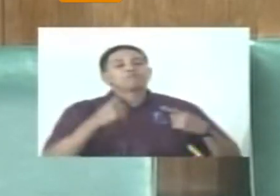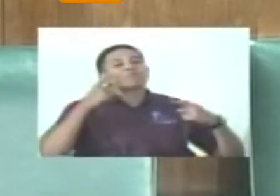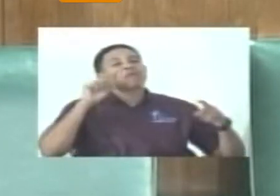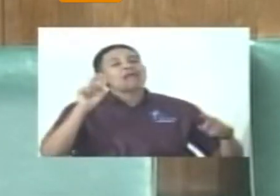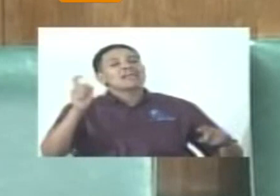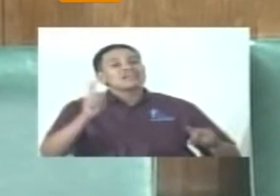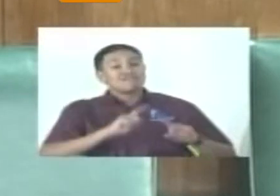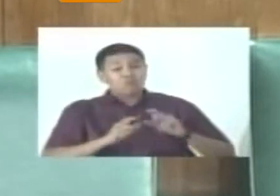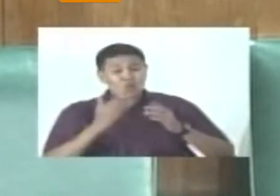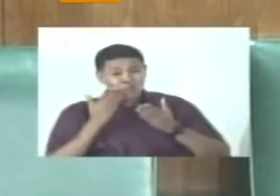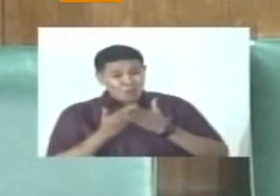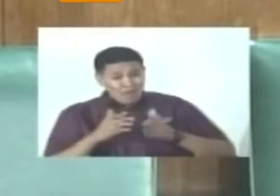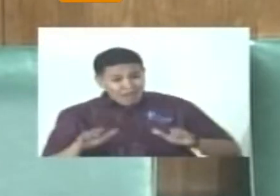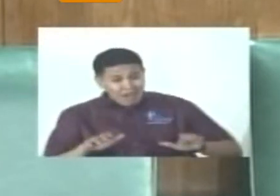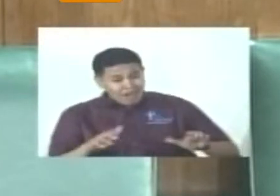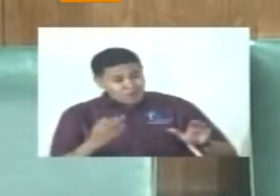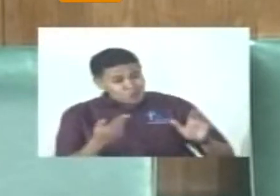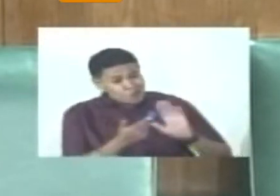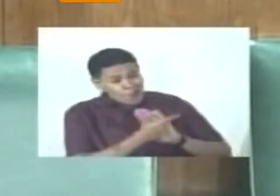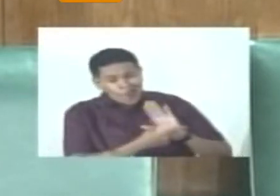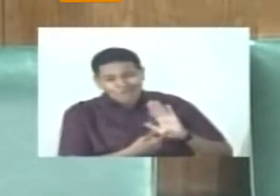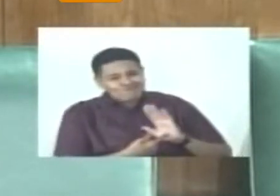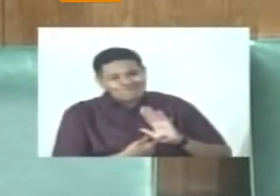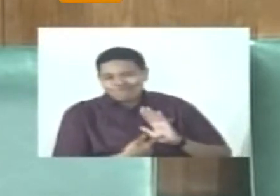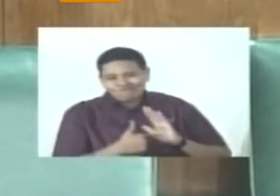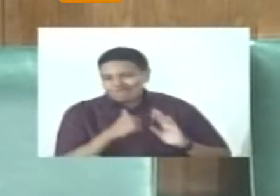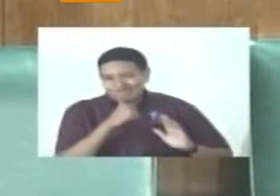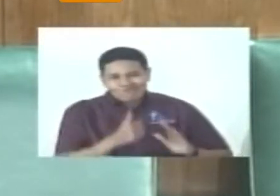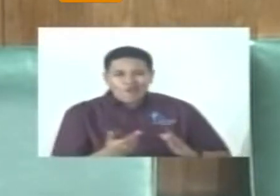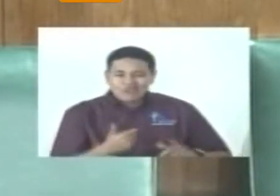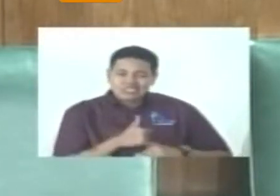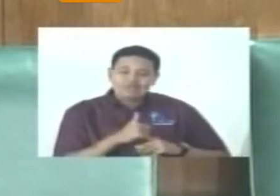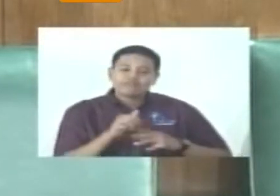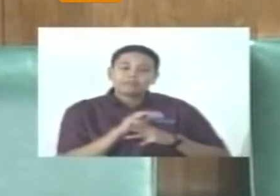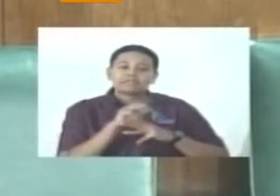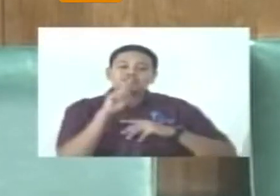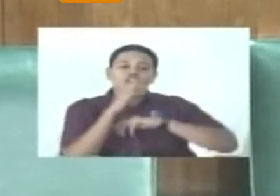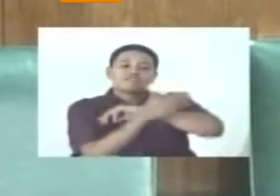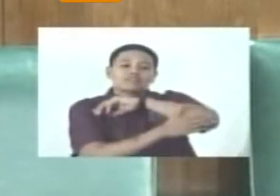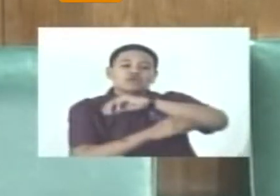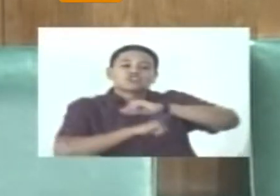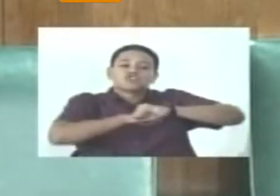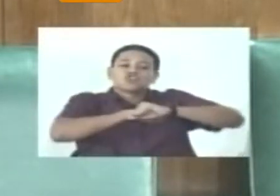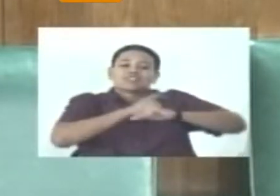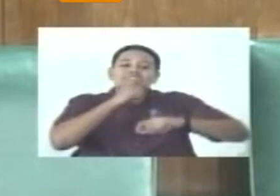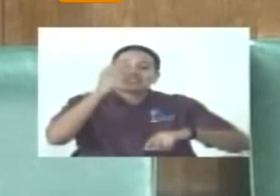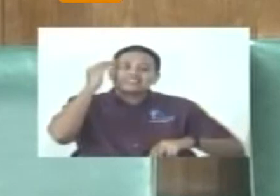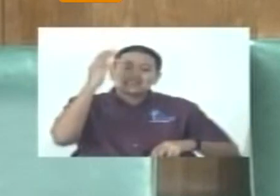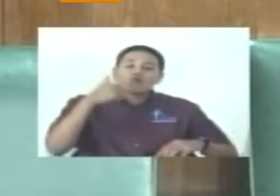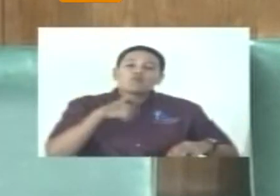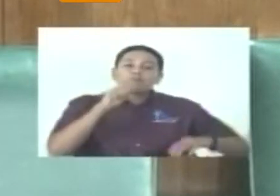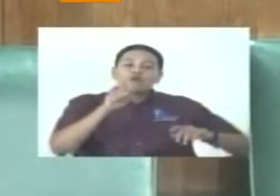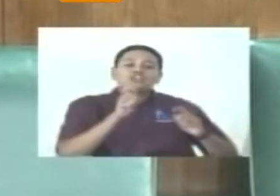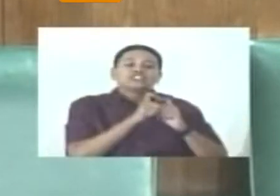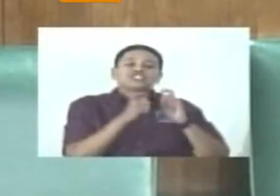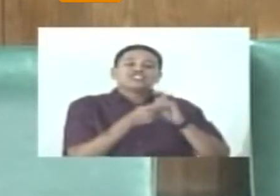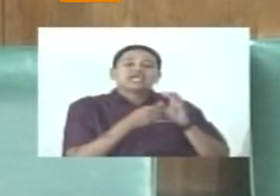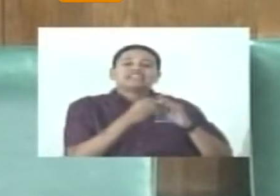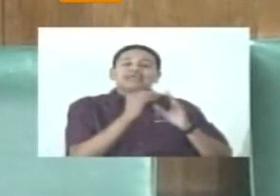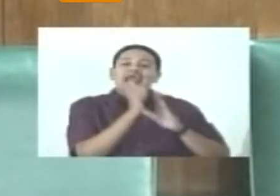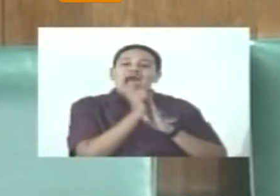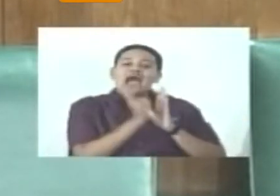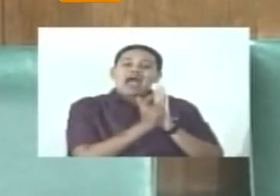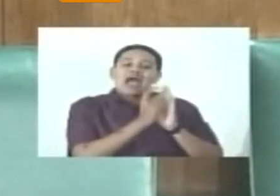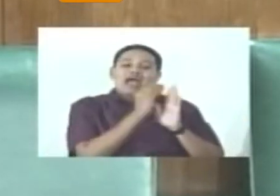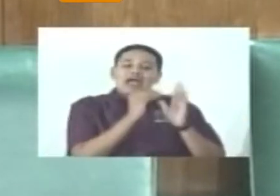Imagine in the committee, Mr. President, the Minister of National Security is saying we must change in the act,